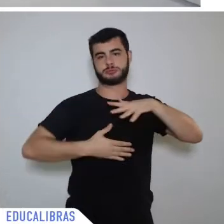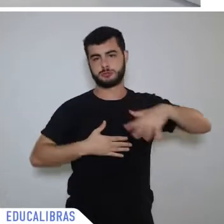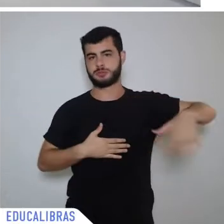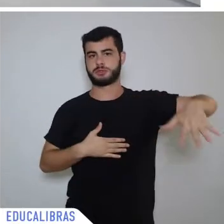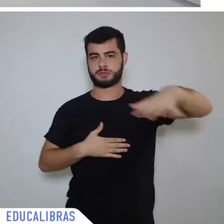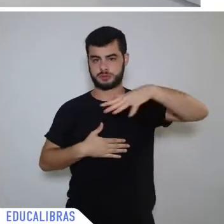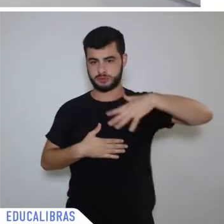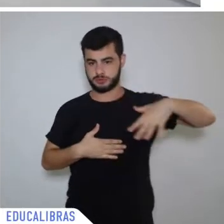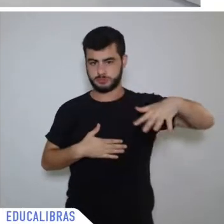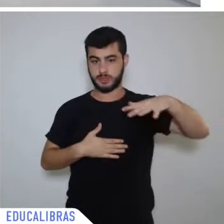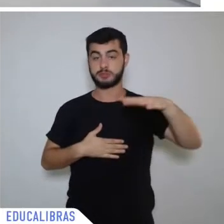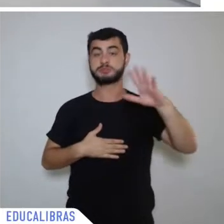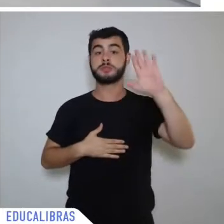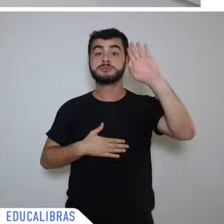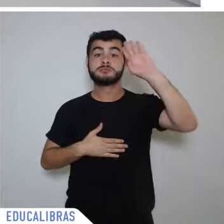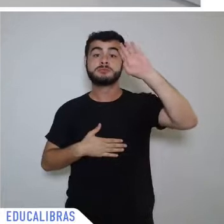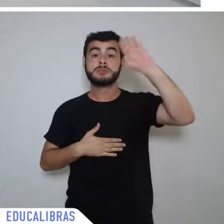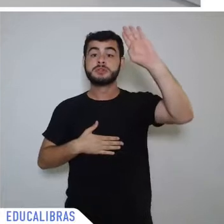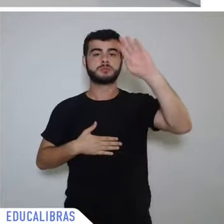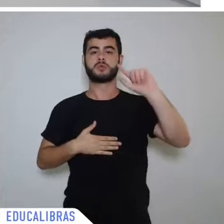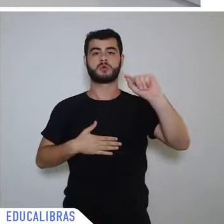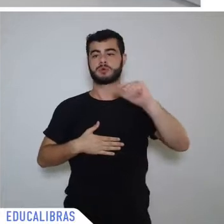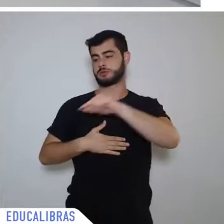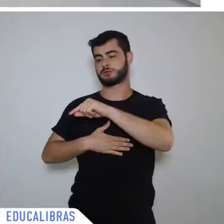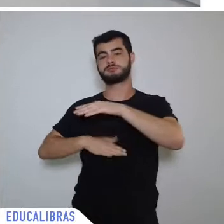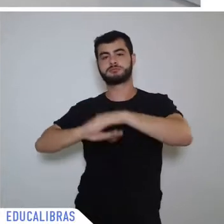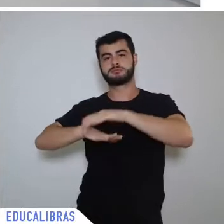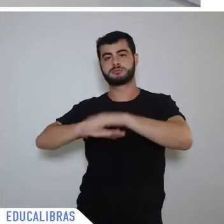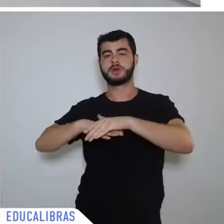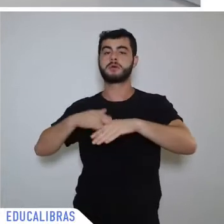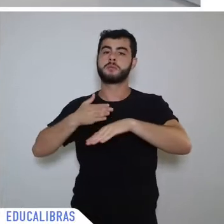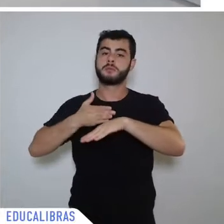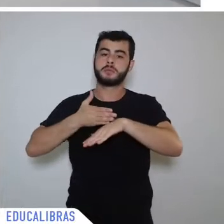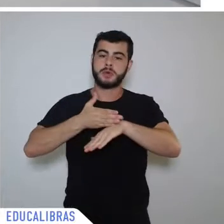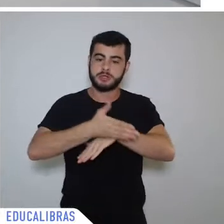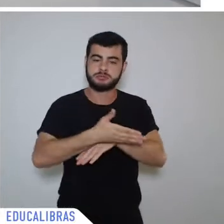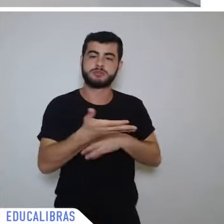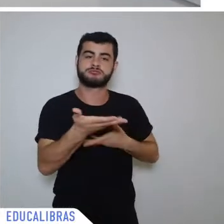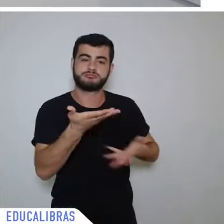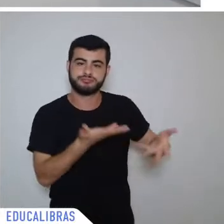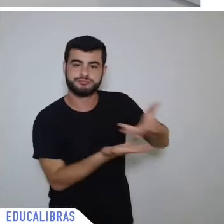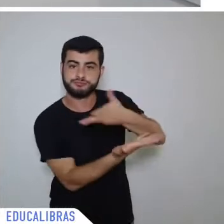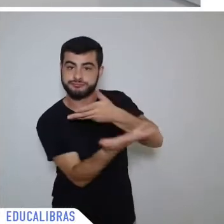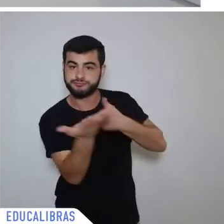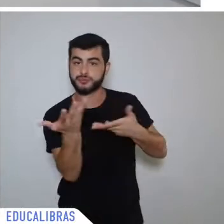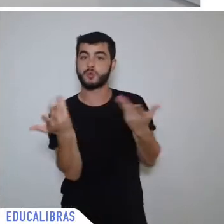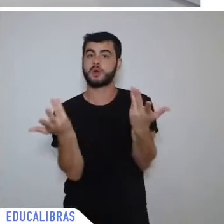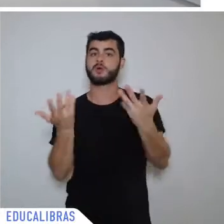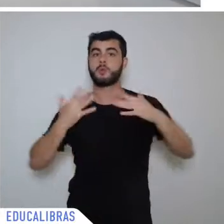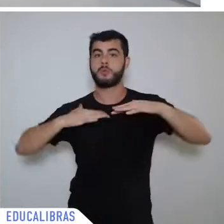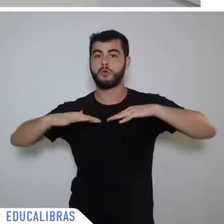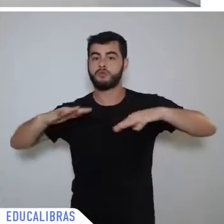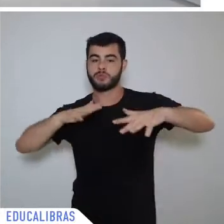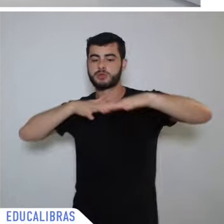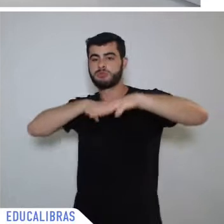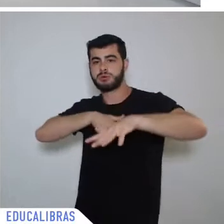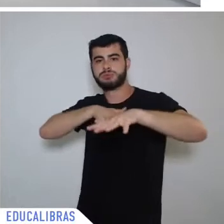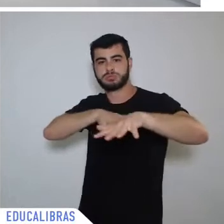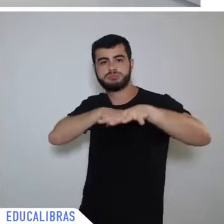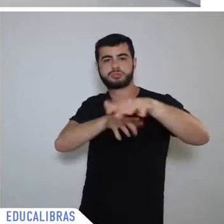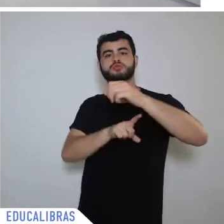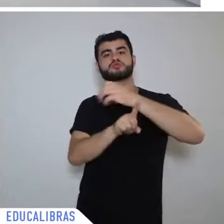And we demand the participation through elective positions by means